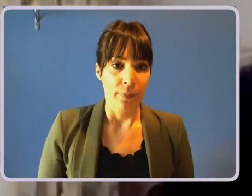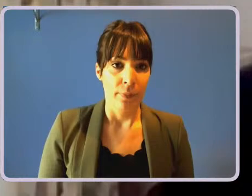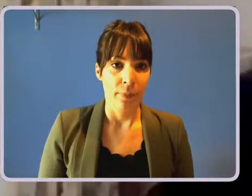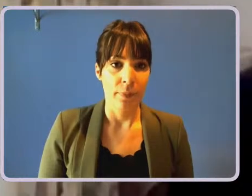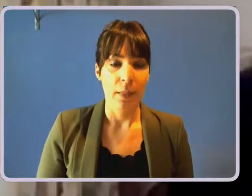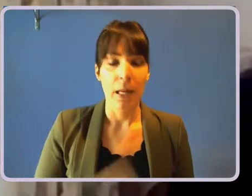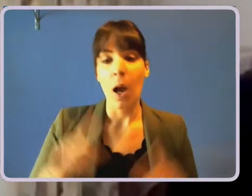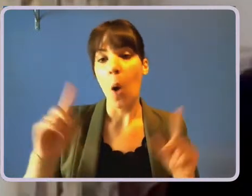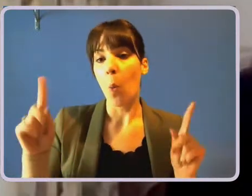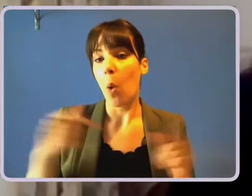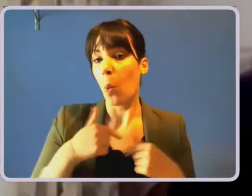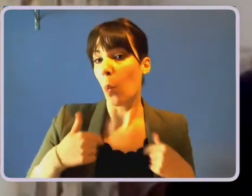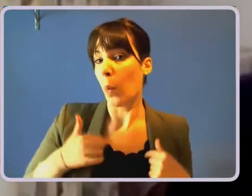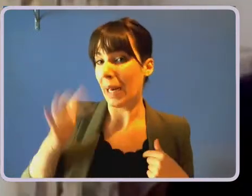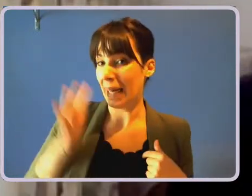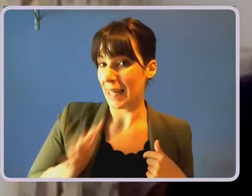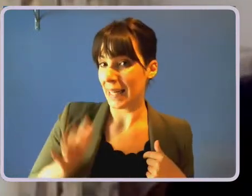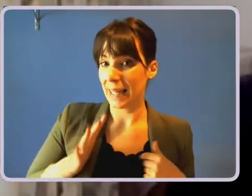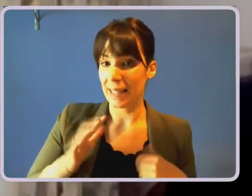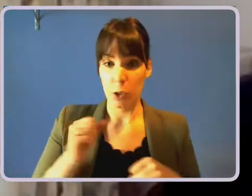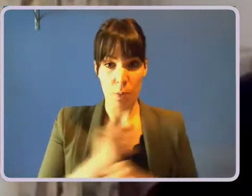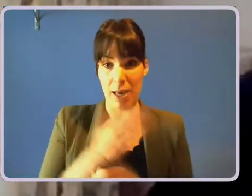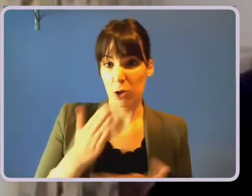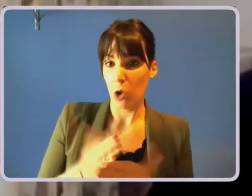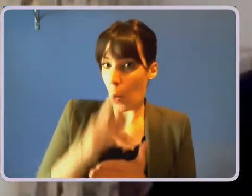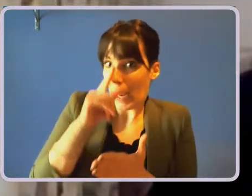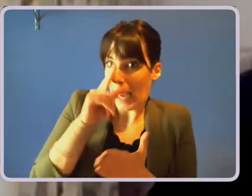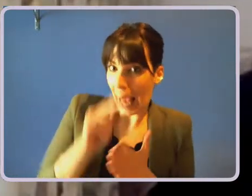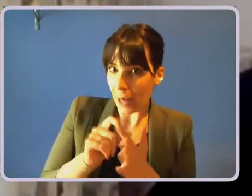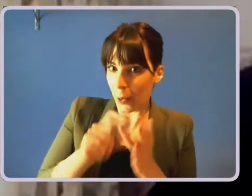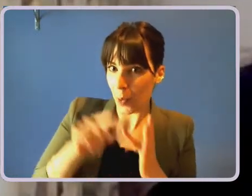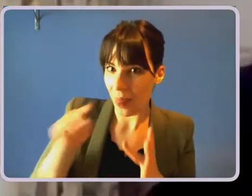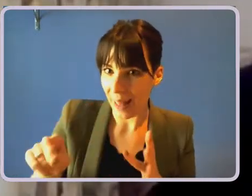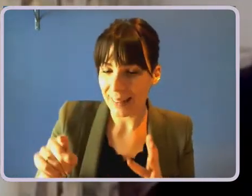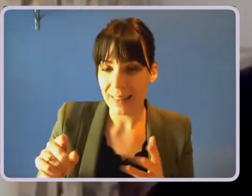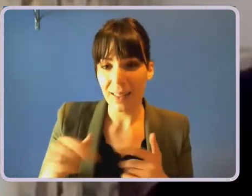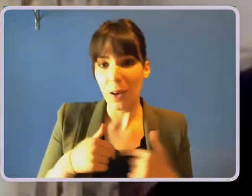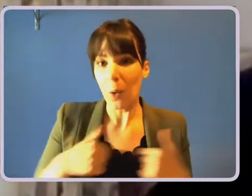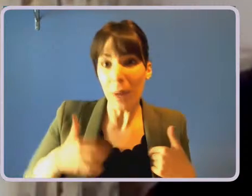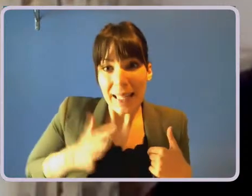I suppose, to make that happen is a sector or